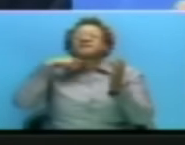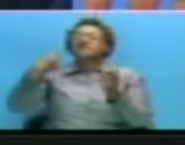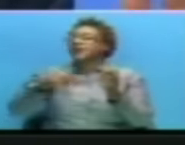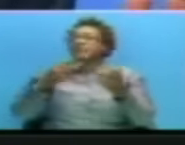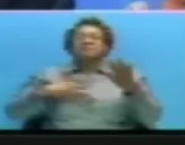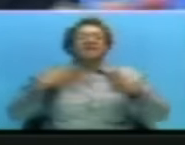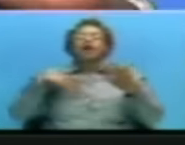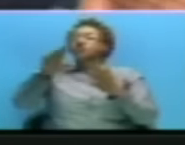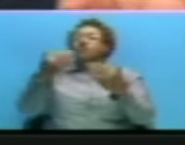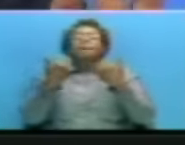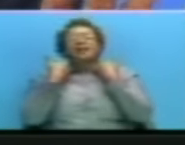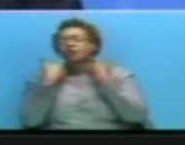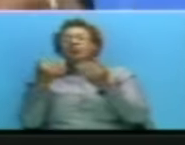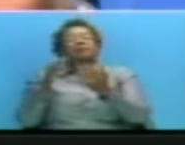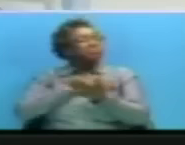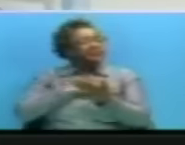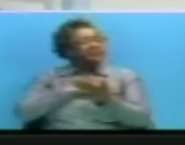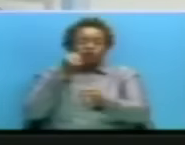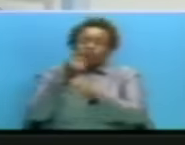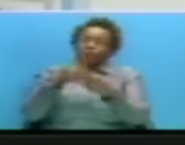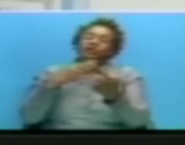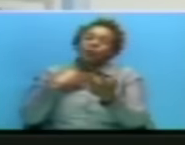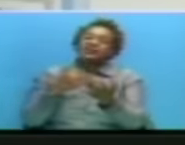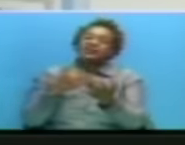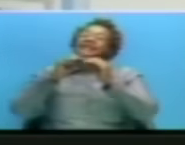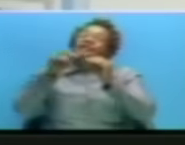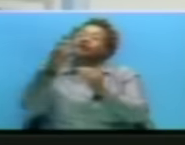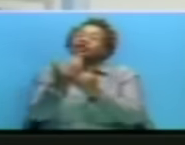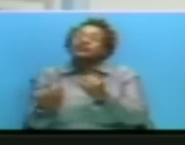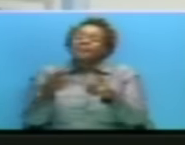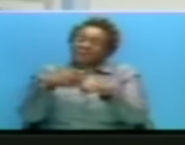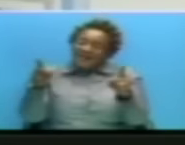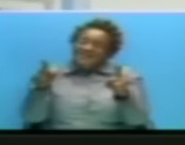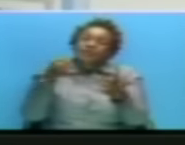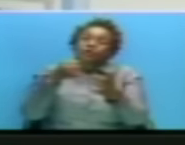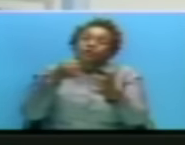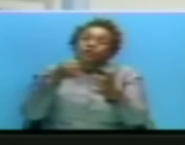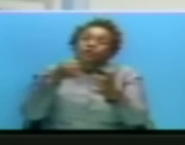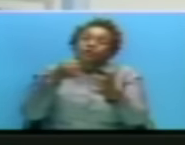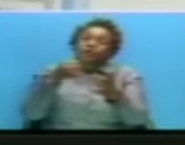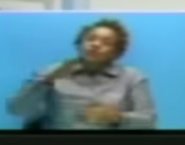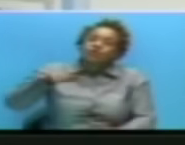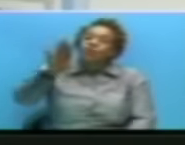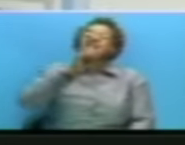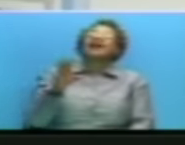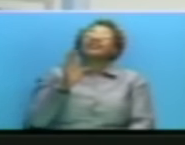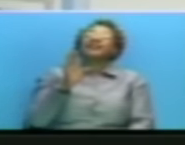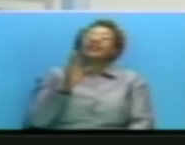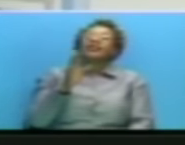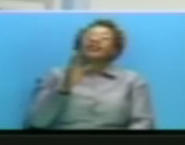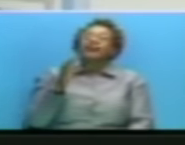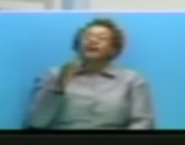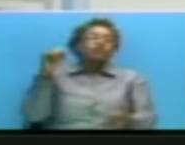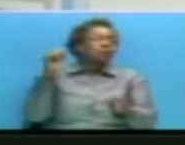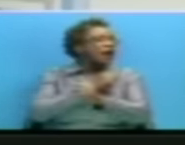bedroom, that's fair enough. Please do what you want to okay. do. Teach your children, but even your children, they are not yours. Things you can do. You can't